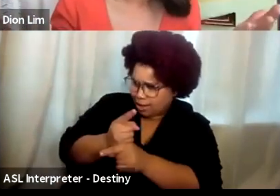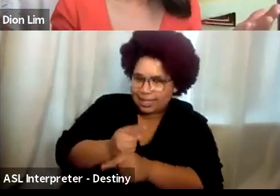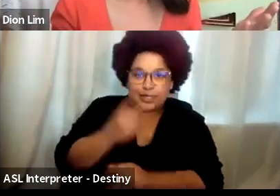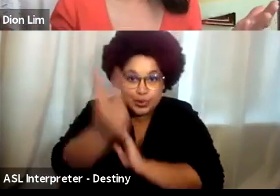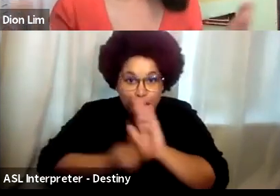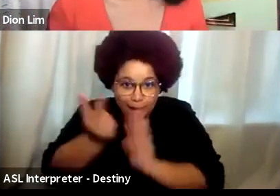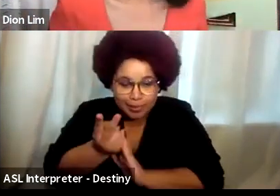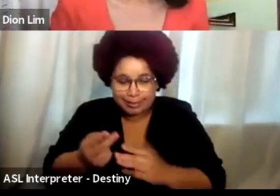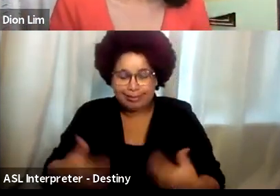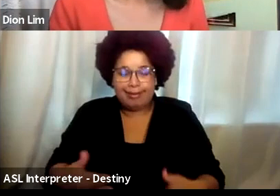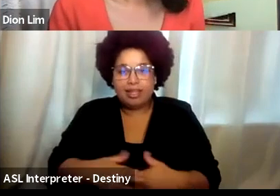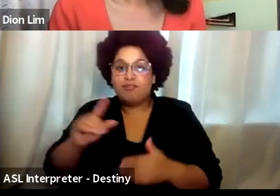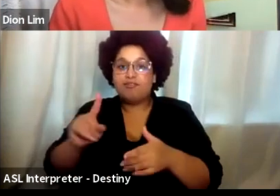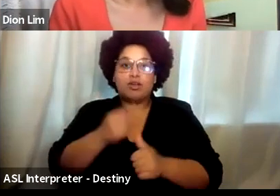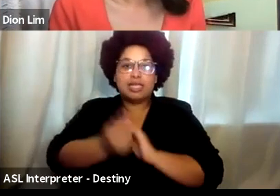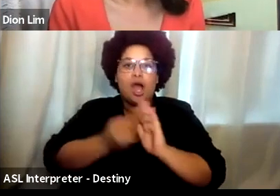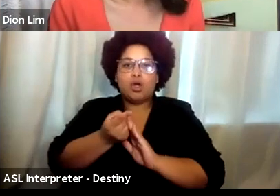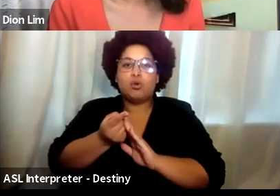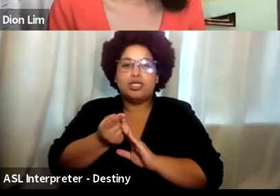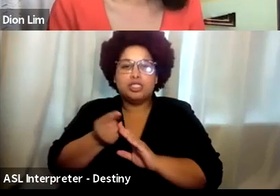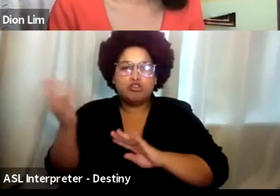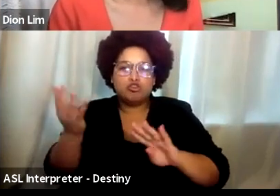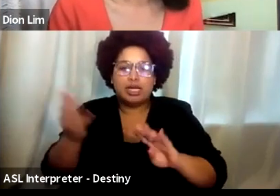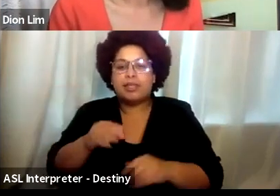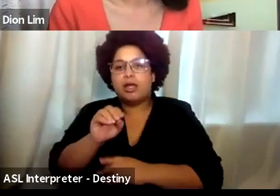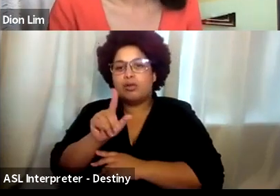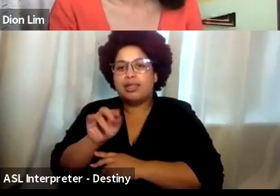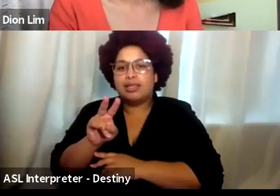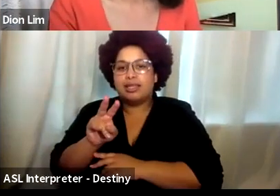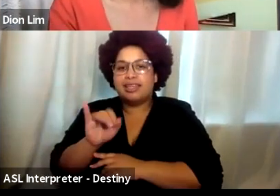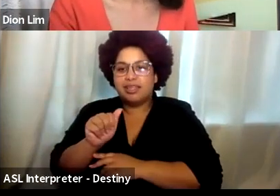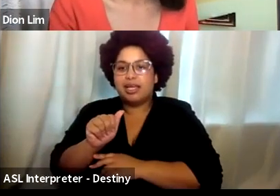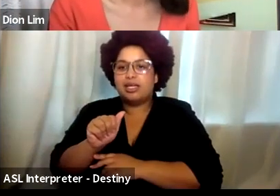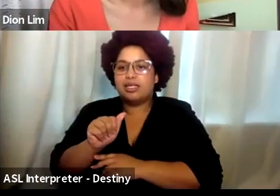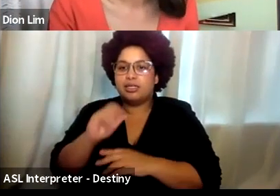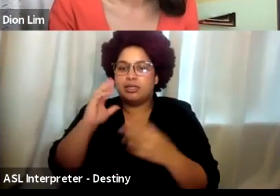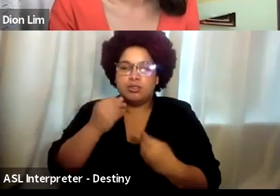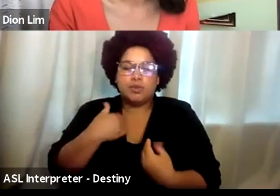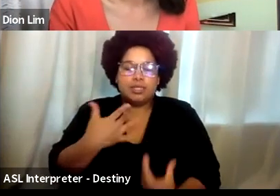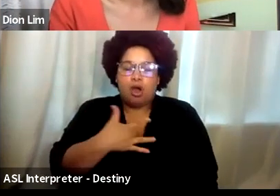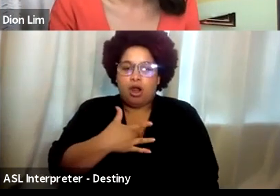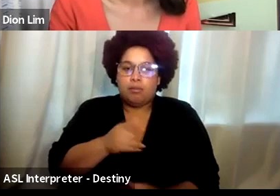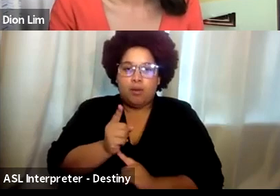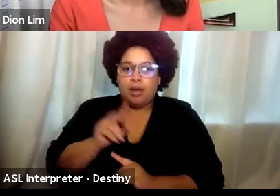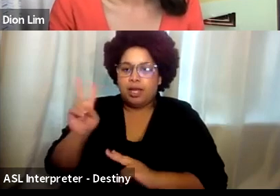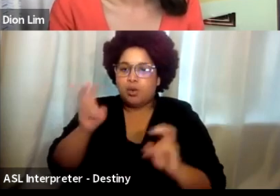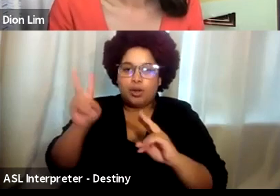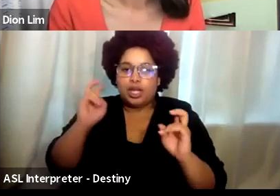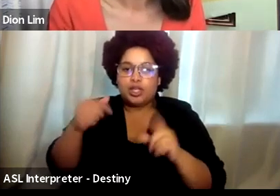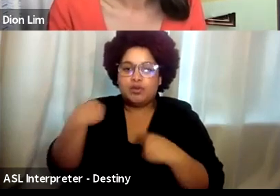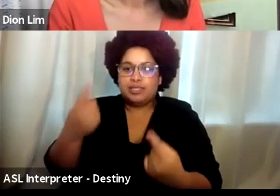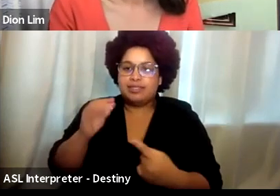2 hours. Yes. Well, the first hour was a streaming hour that Olivia had a beautiful, she was like the heart moment. I've been quoting you, Olivia, from